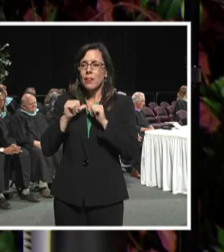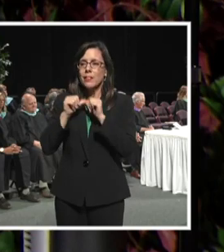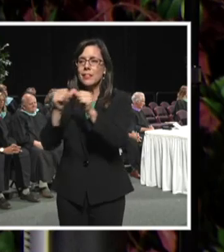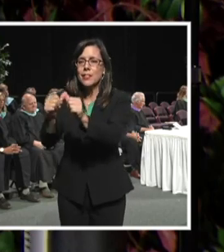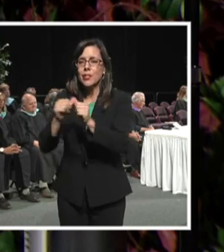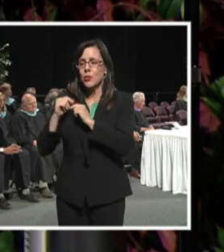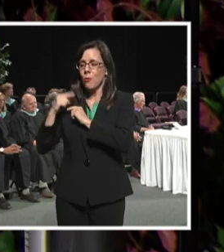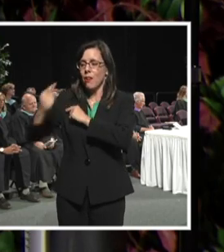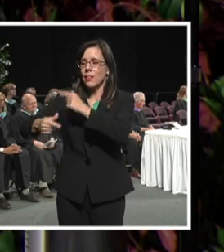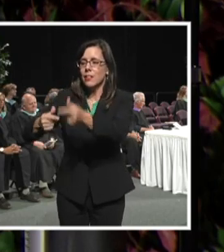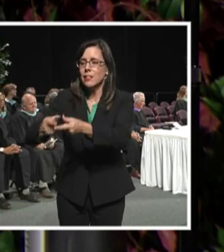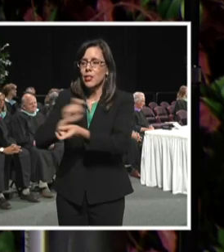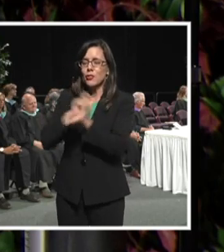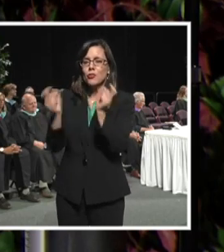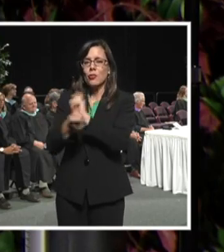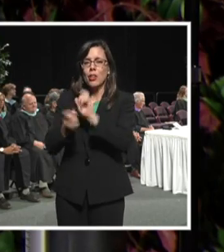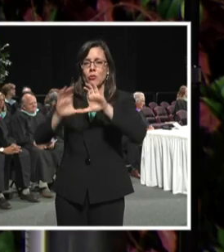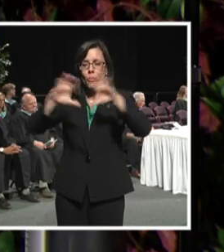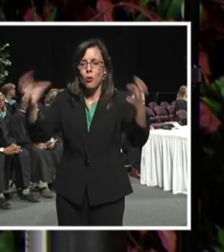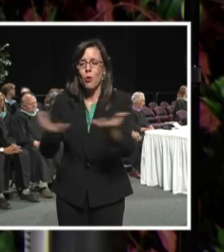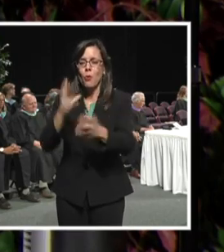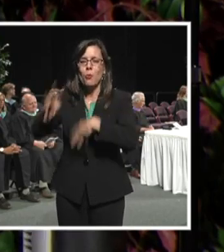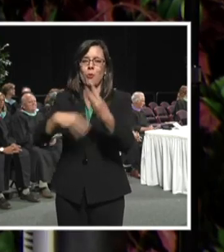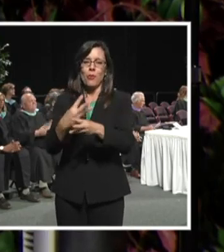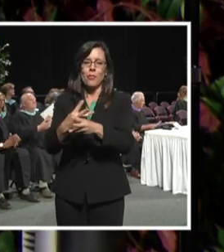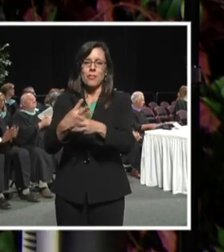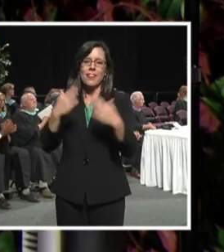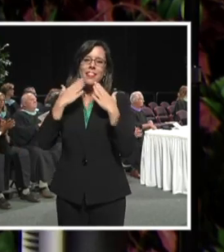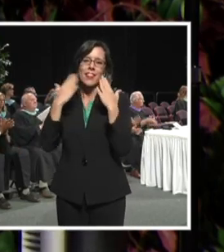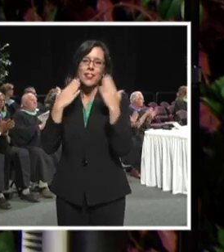a change in the larger world. Thank you.